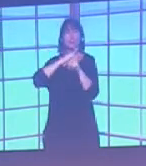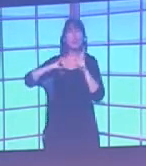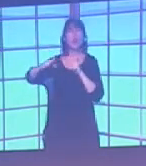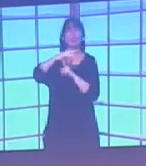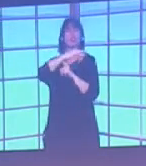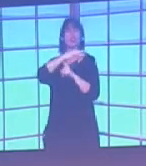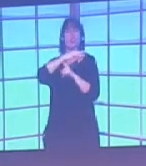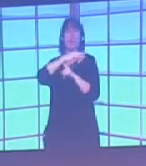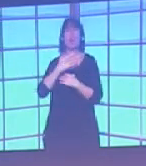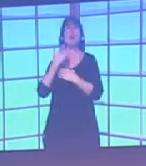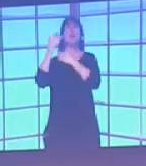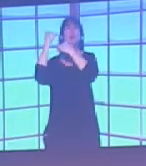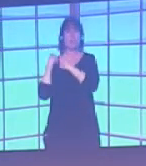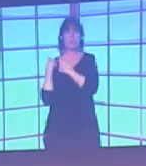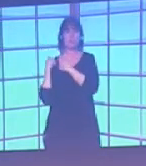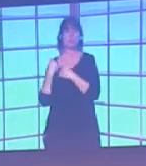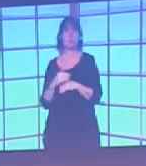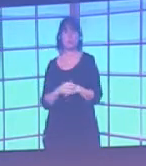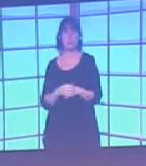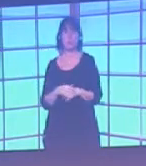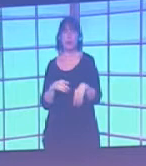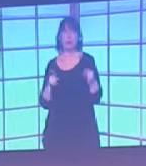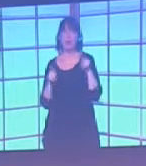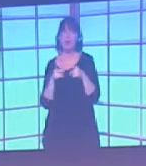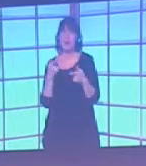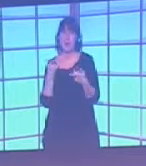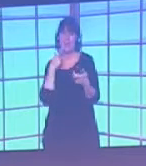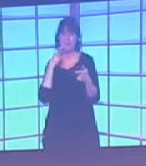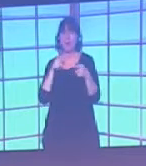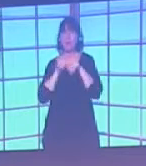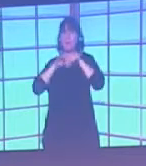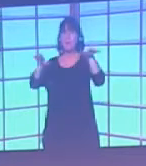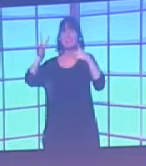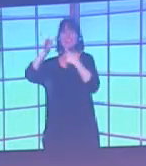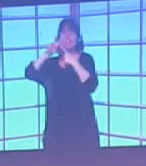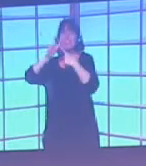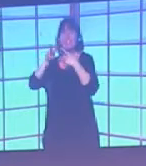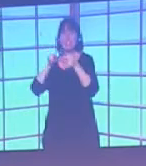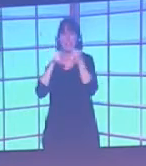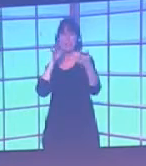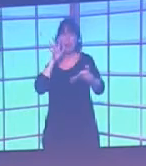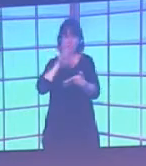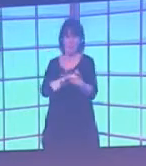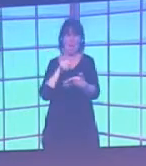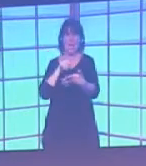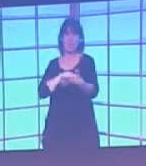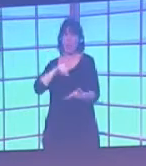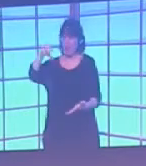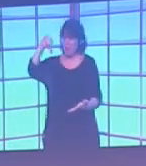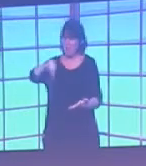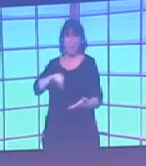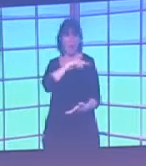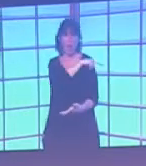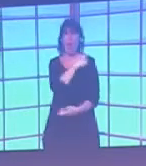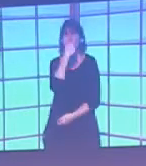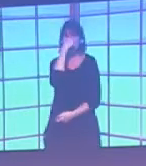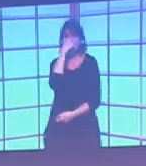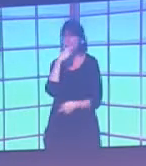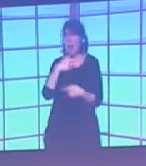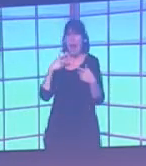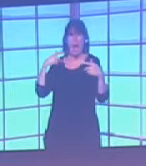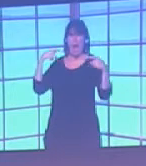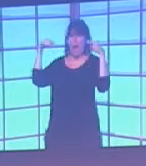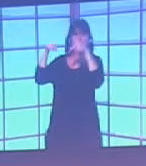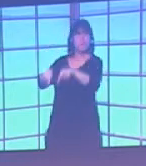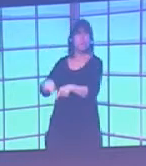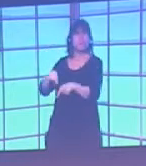press is not good when it comes to somebody with a disability, because it'll hit the headlines straight away, as it happened just